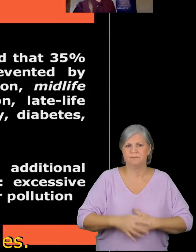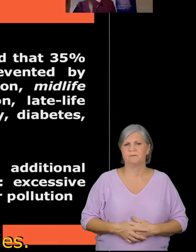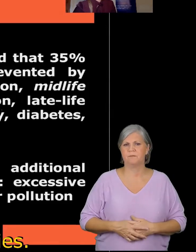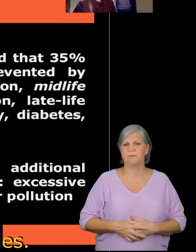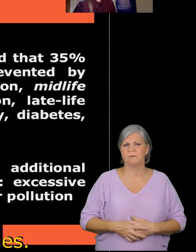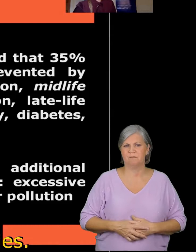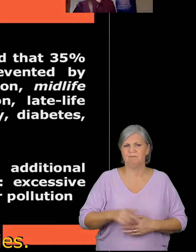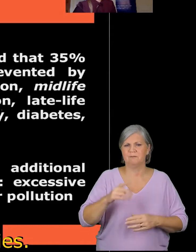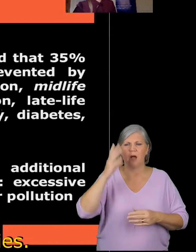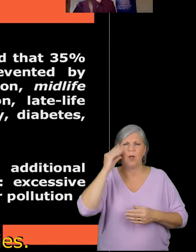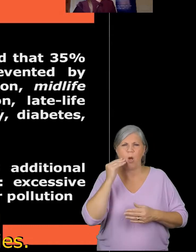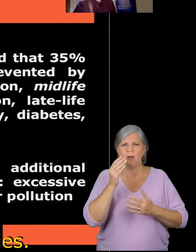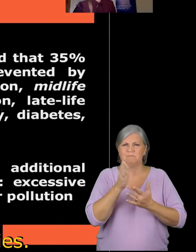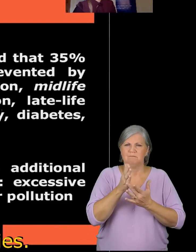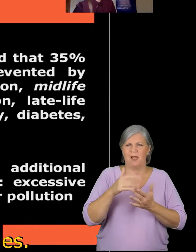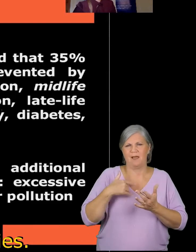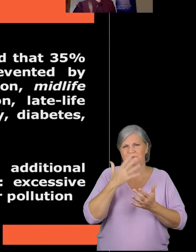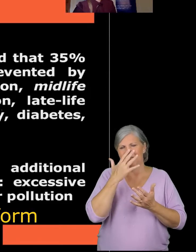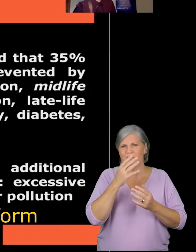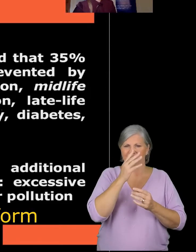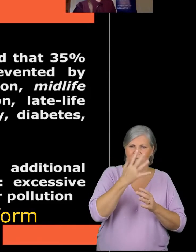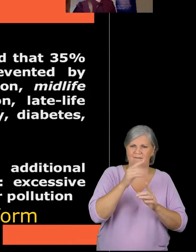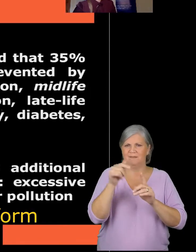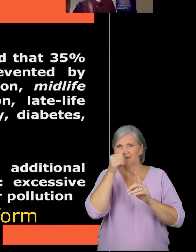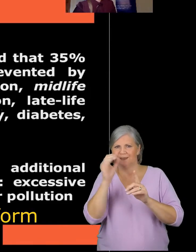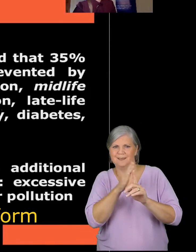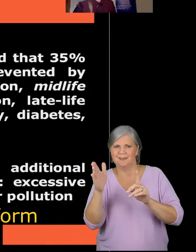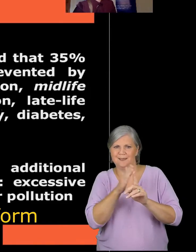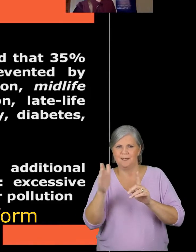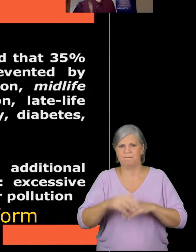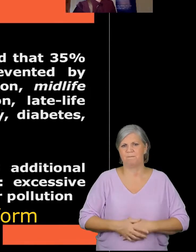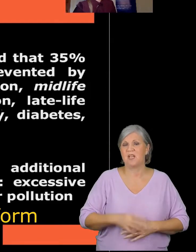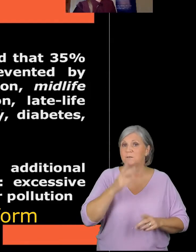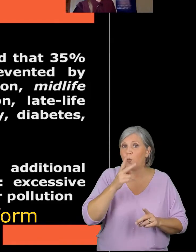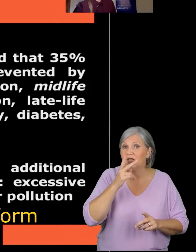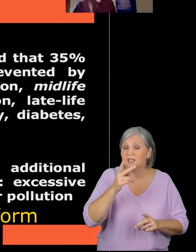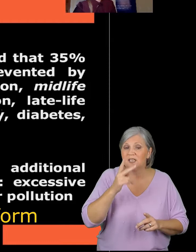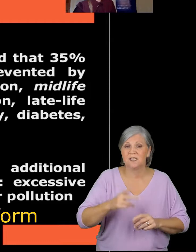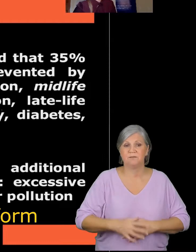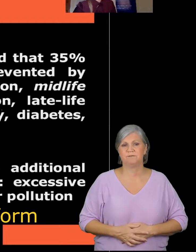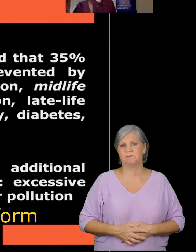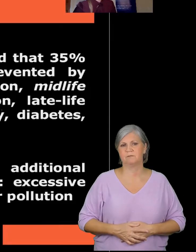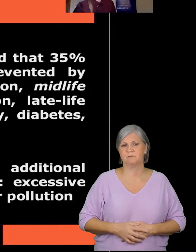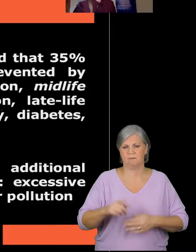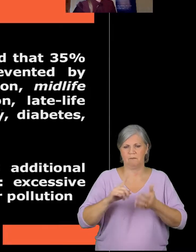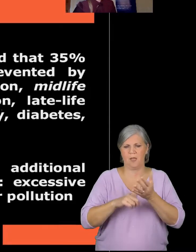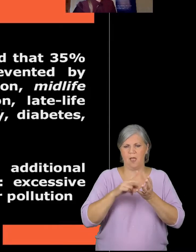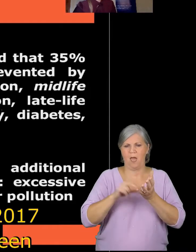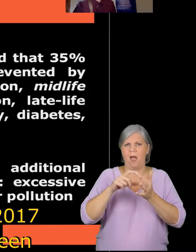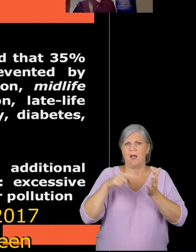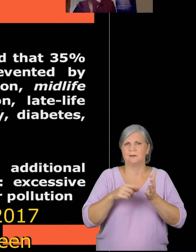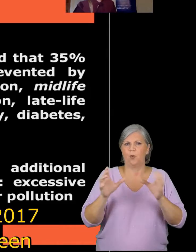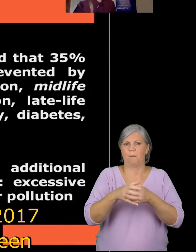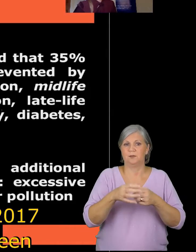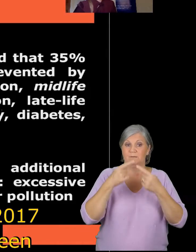for individuals with dementia and their families, and in doing so will transform the future of society.